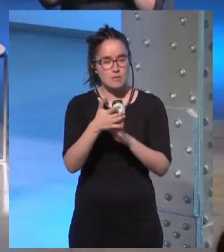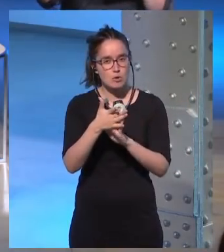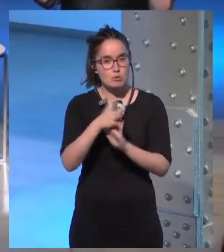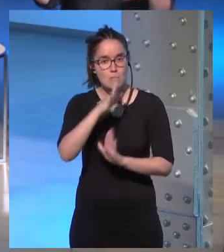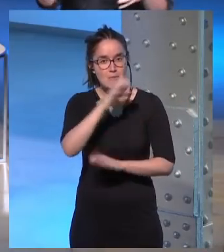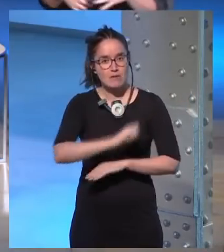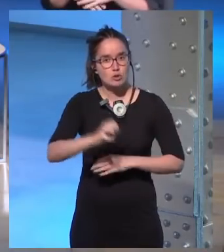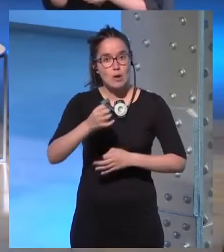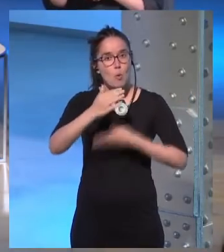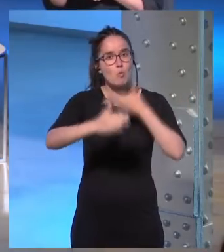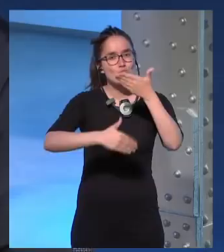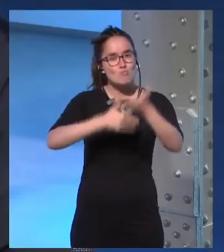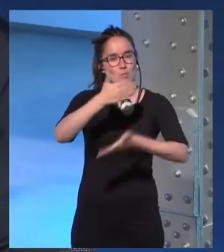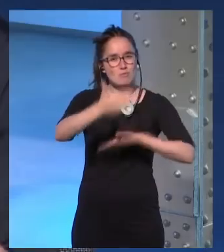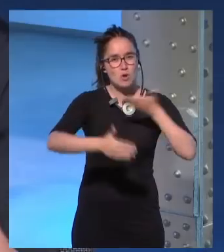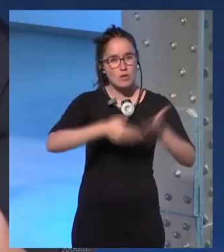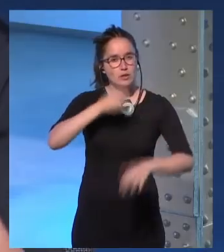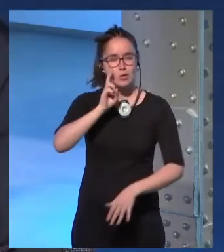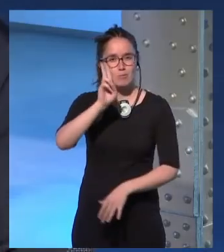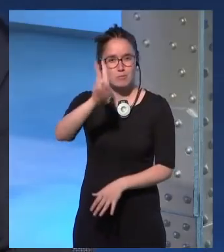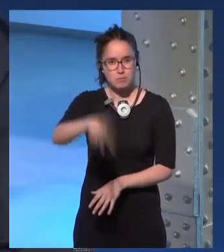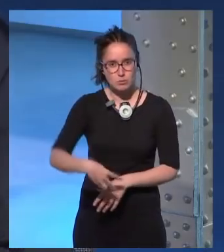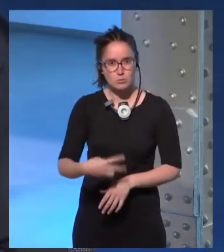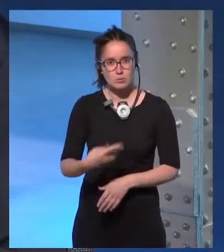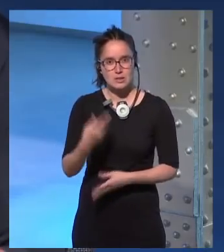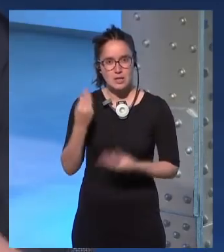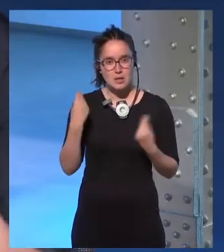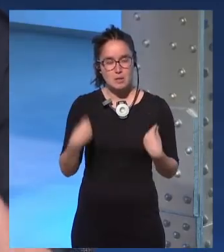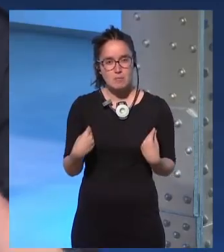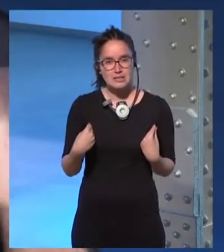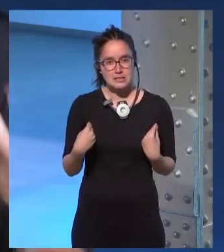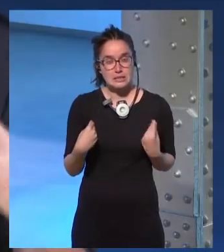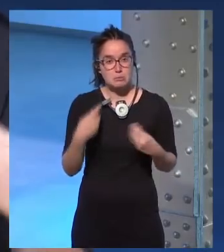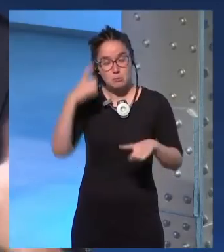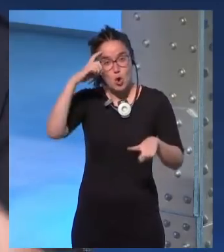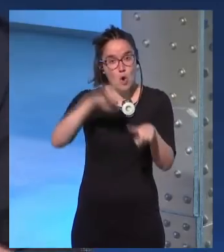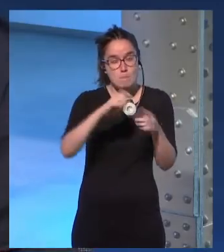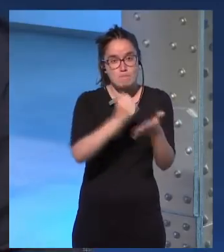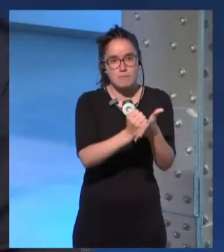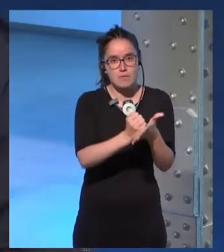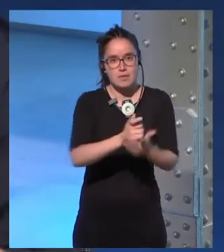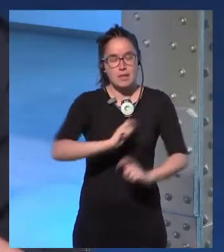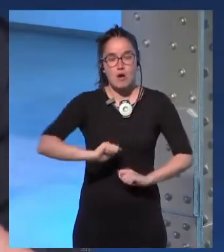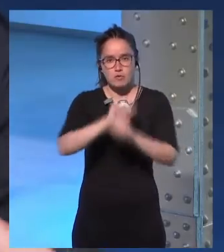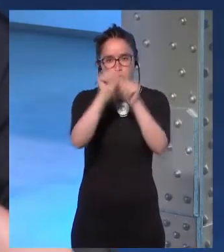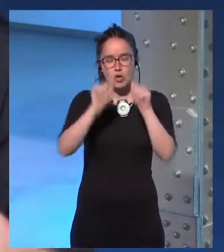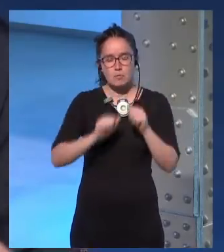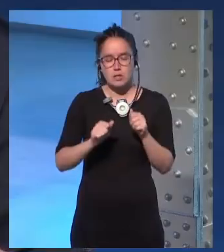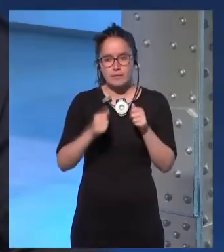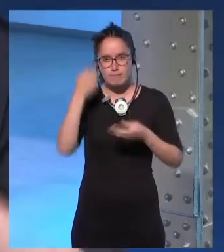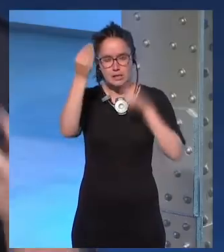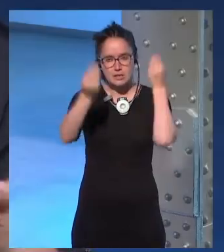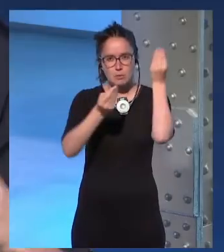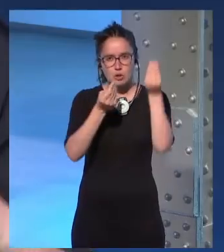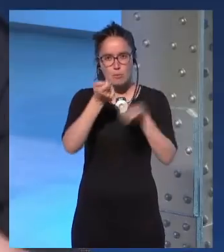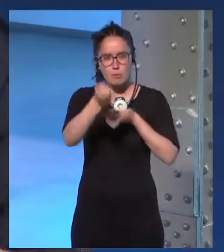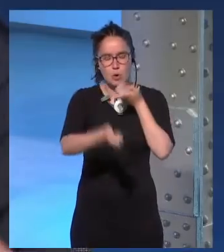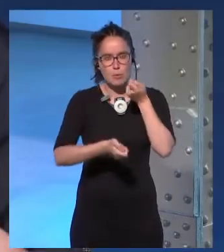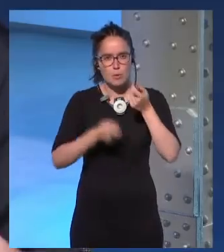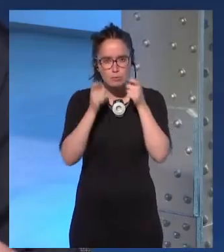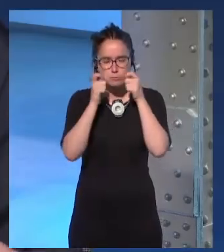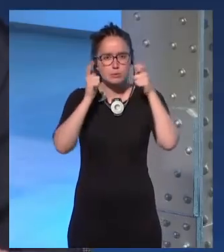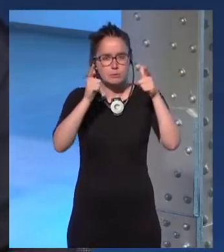And in her book, it's fascinating to see the acknowledgement that she does. She